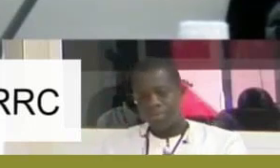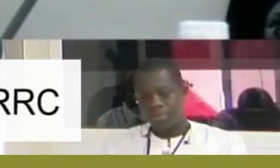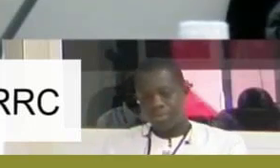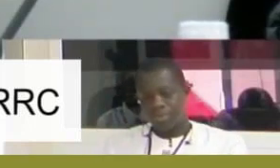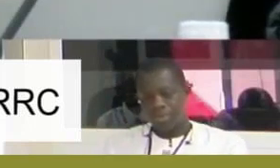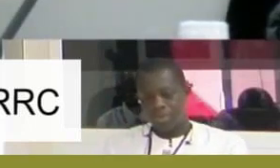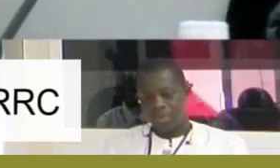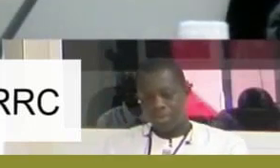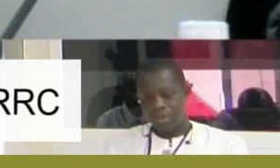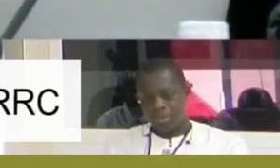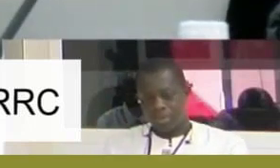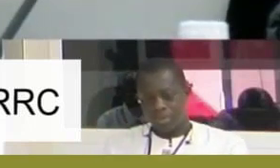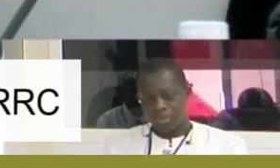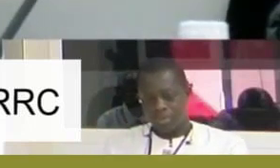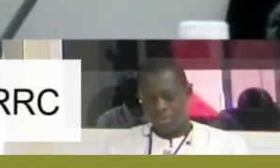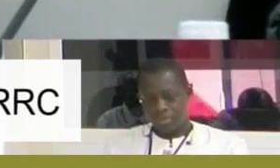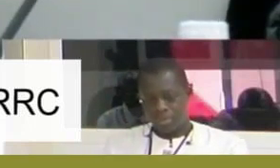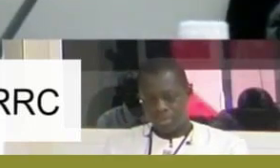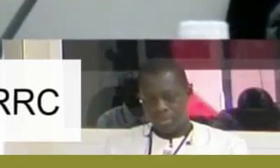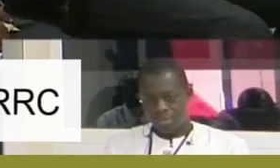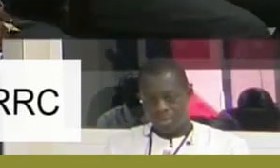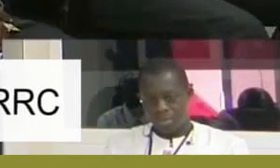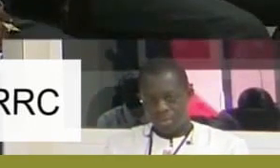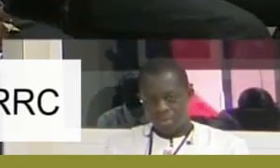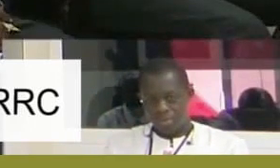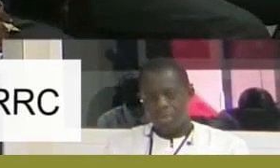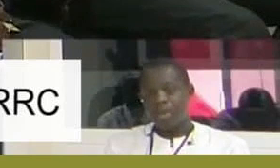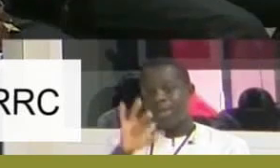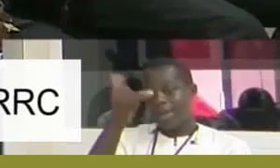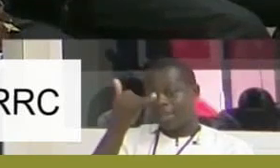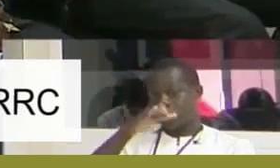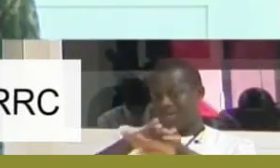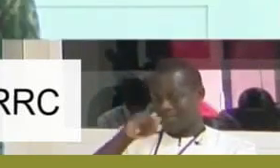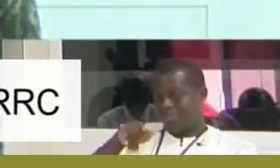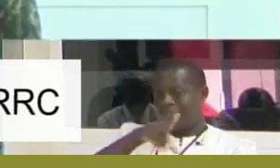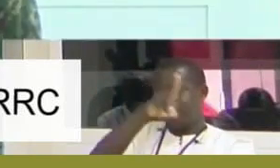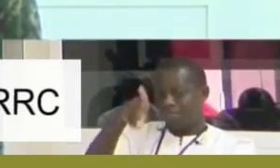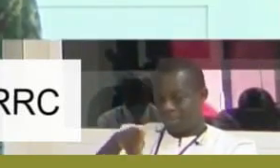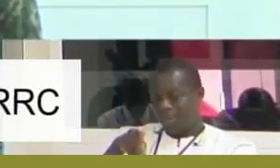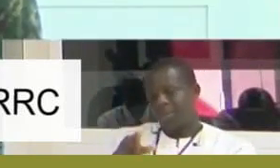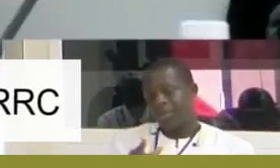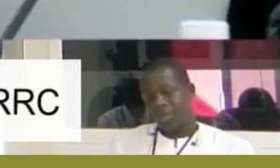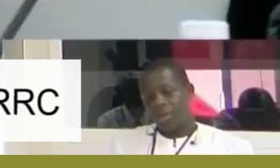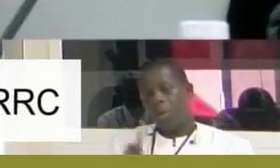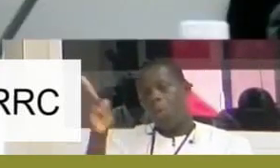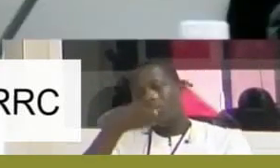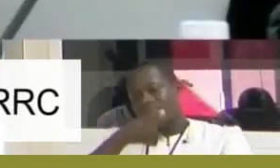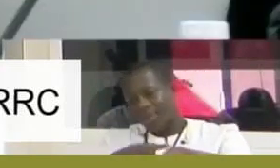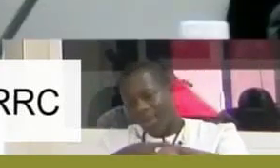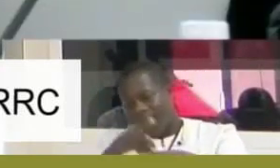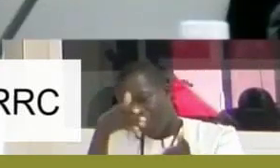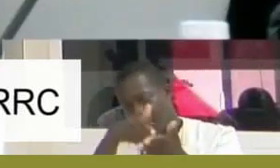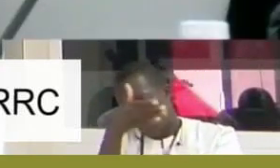ñew fetele fofu lañ de jange sol jangale soldari. Wow, fofu la. Yes, that's the place. What time did you arrive there?